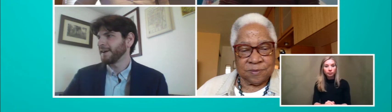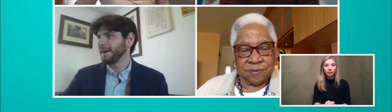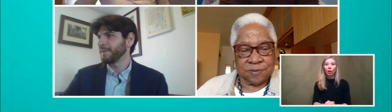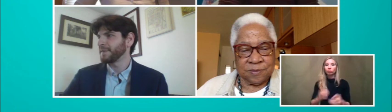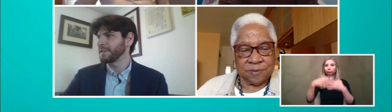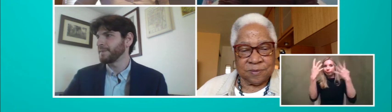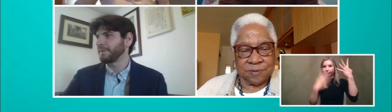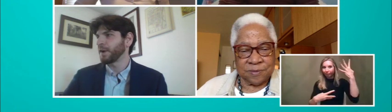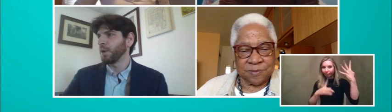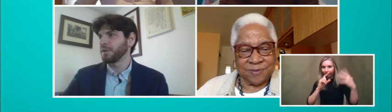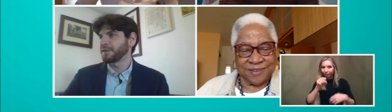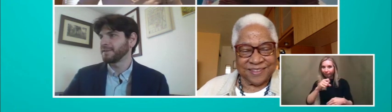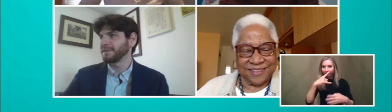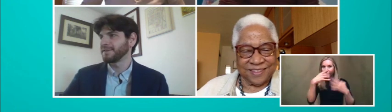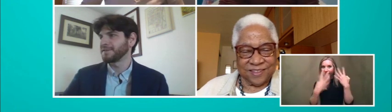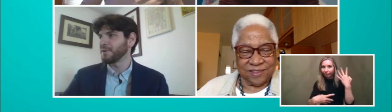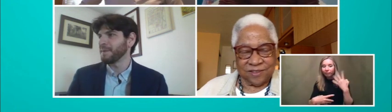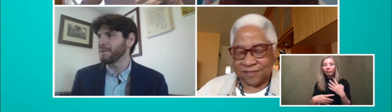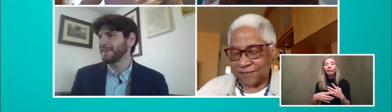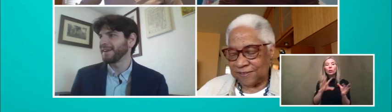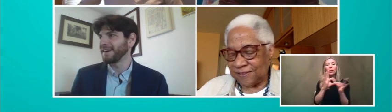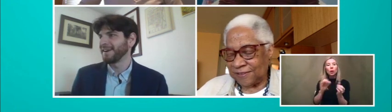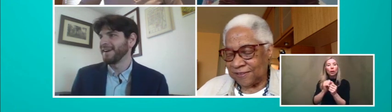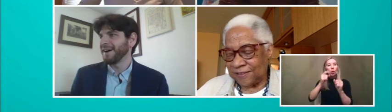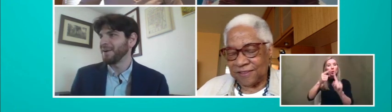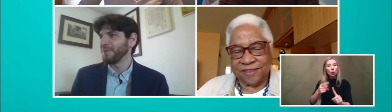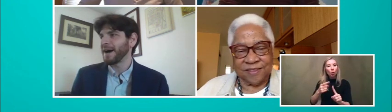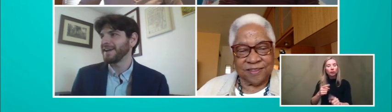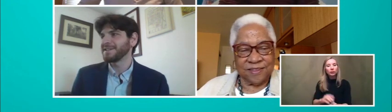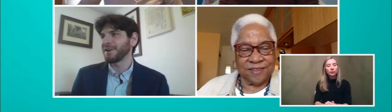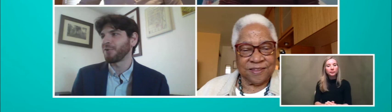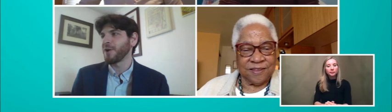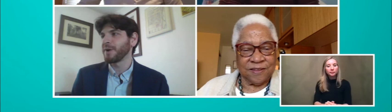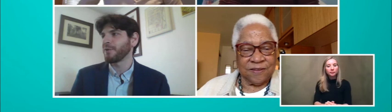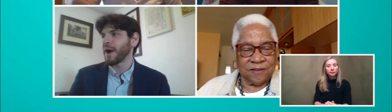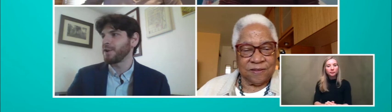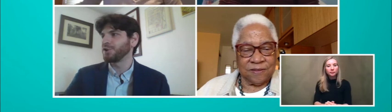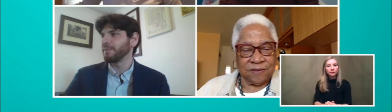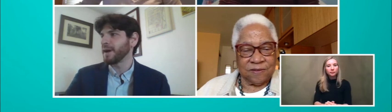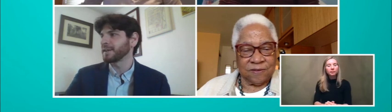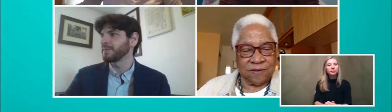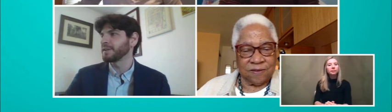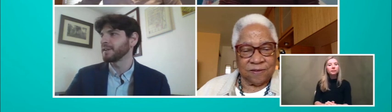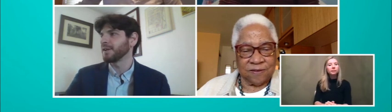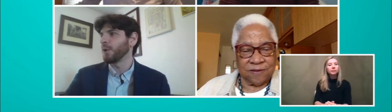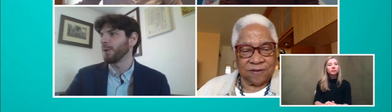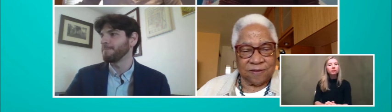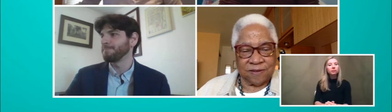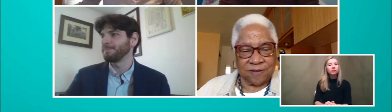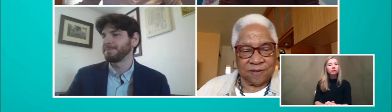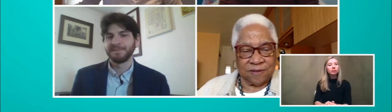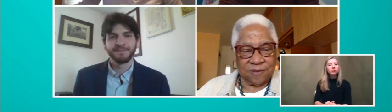plenty um this is about the goals so maybe bethany here uh why isn't growing ridership an explicit